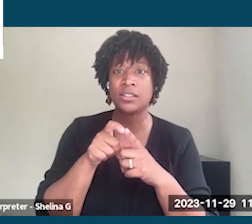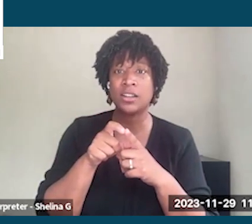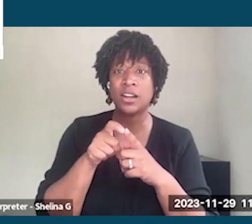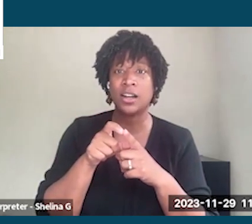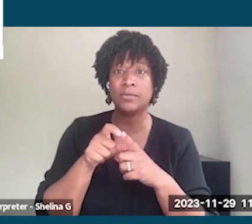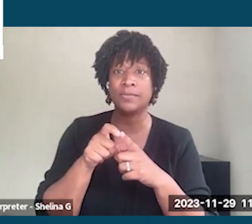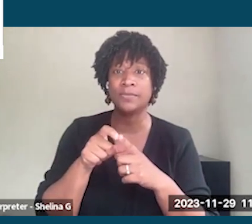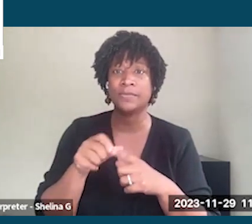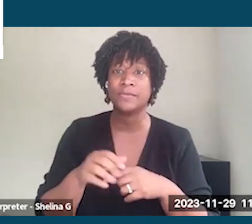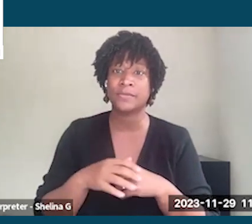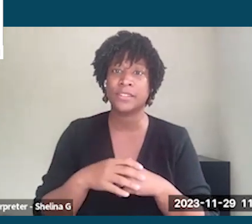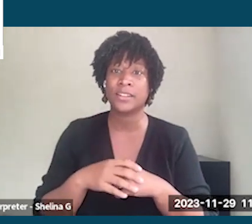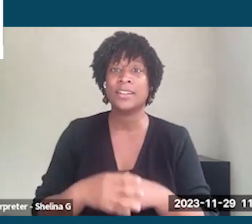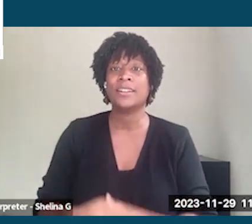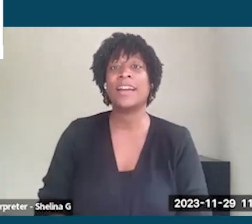words,